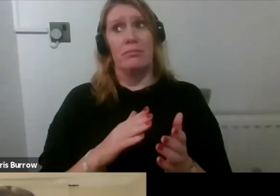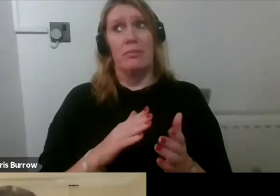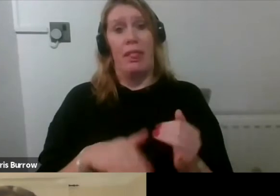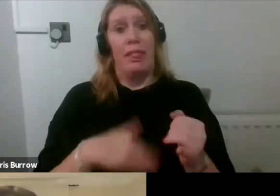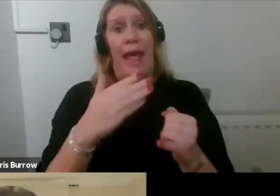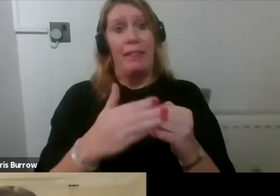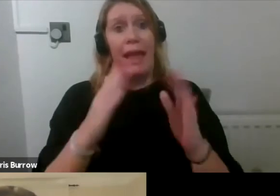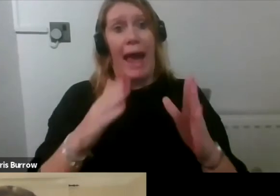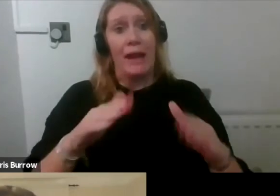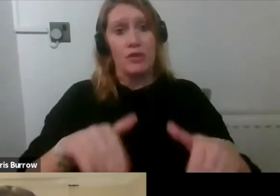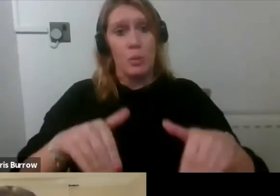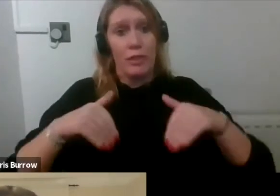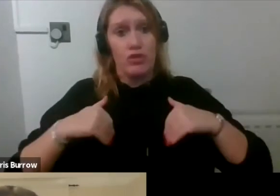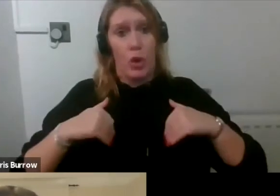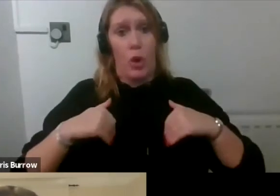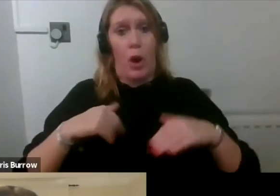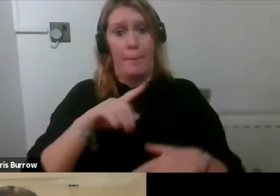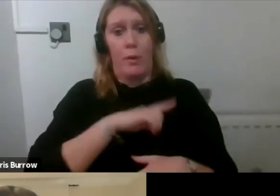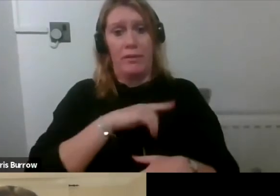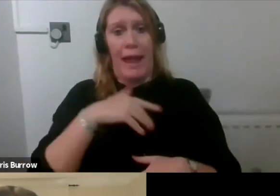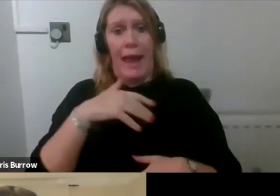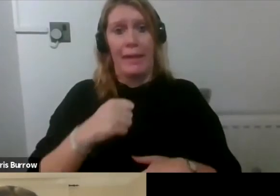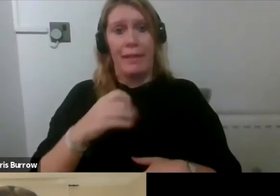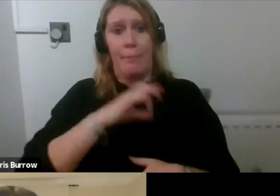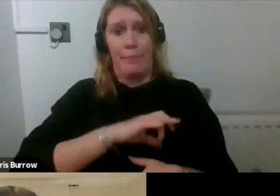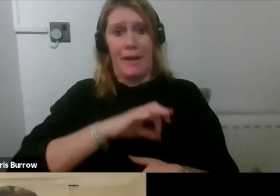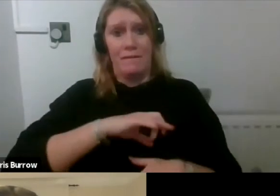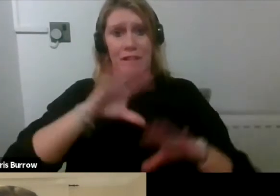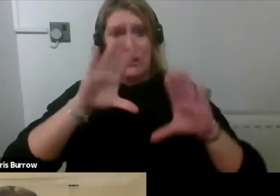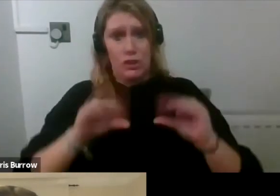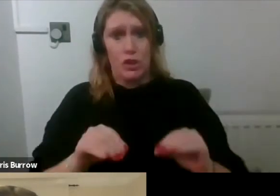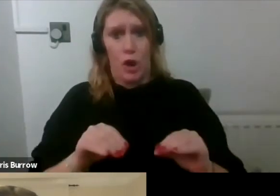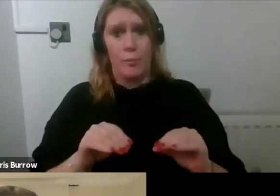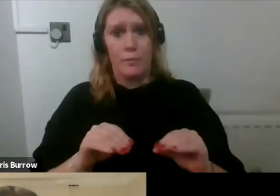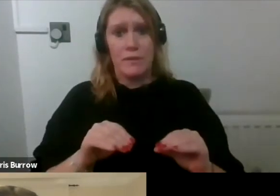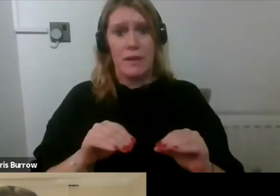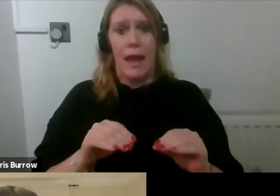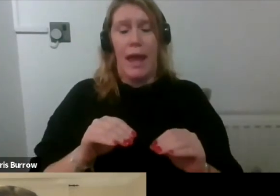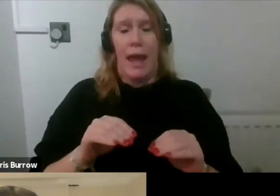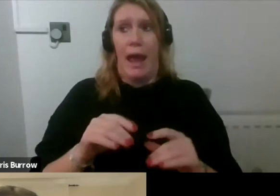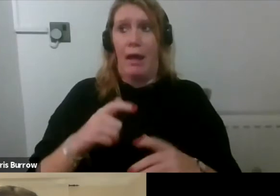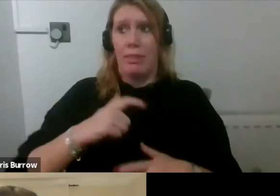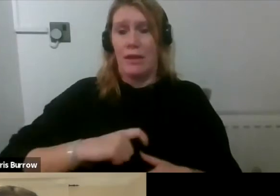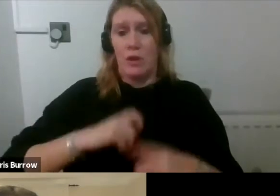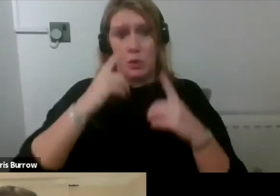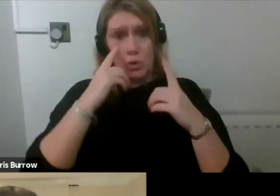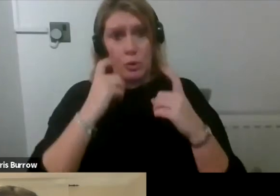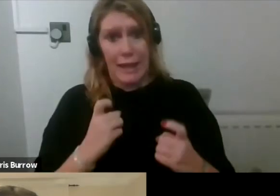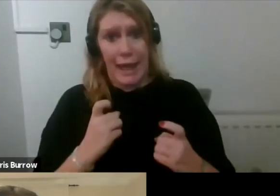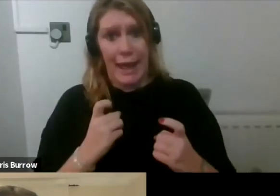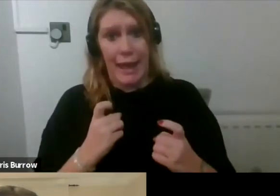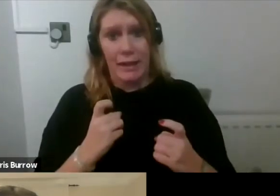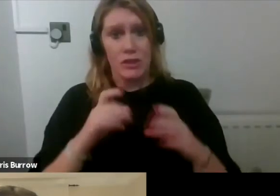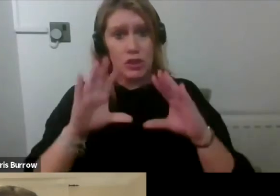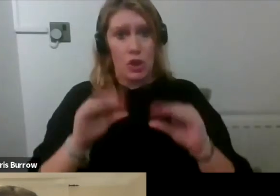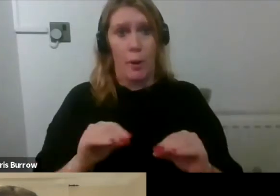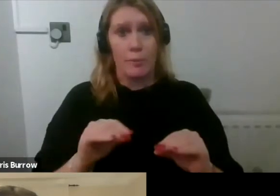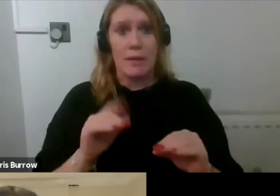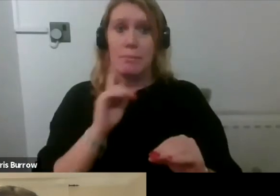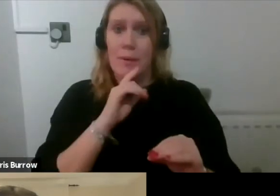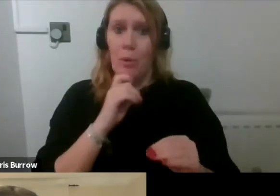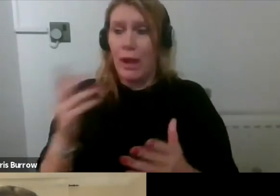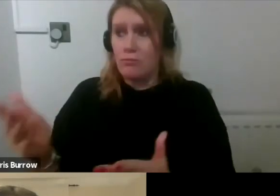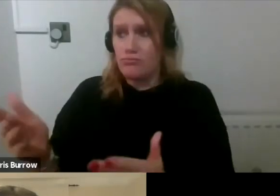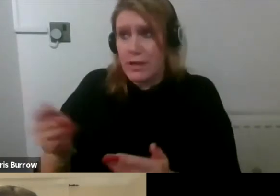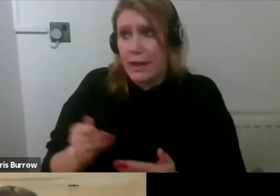harassment, because they'd had their benefits stopped and their social care support taken away very early on, and people just kept bringing food and everybody looked